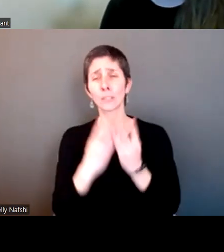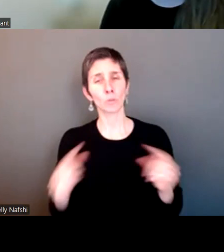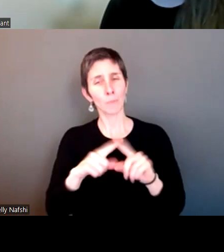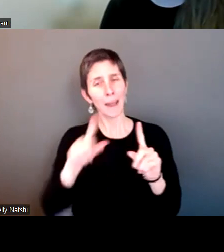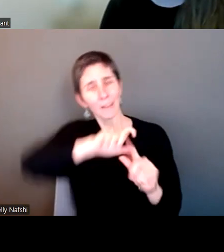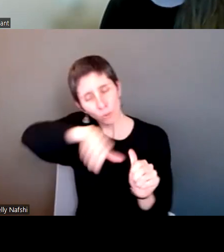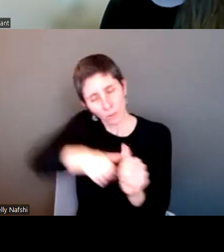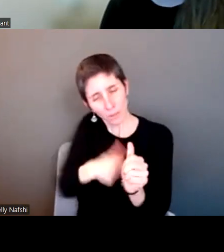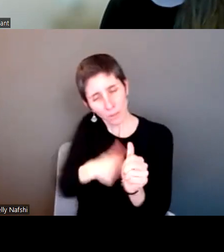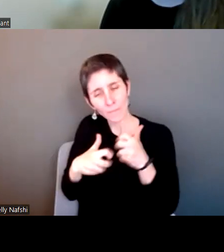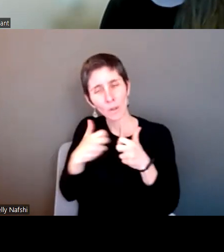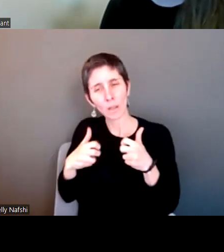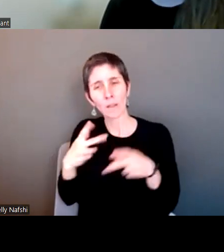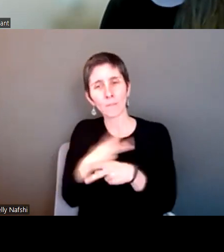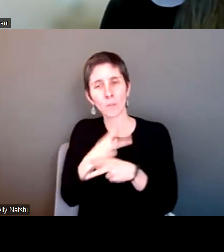Wonderful. Thank you.